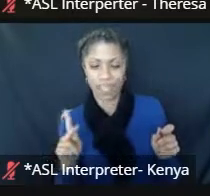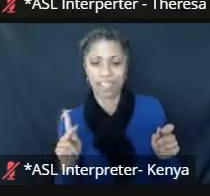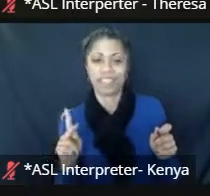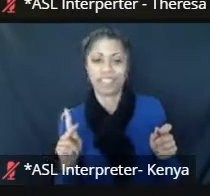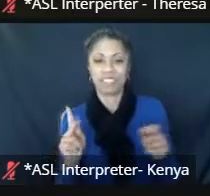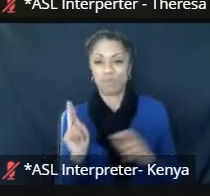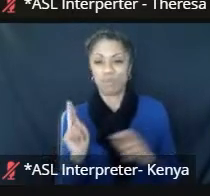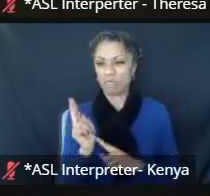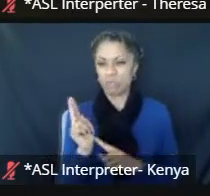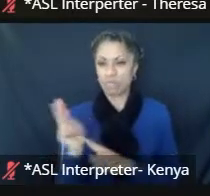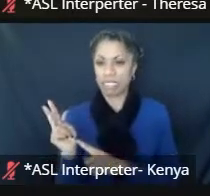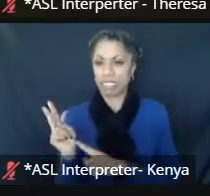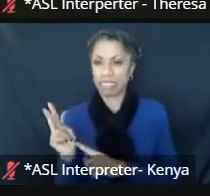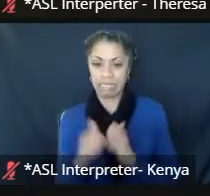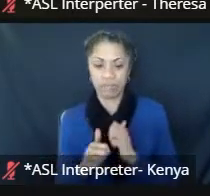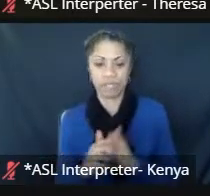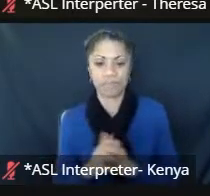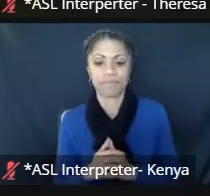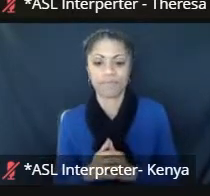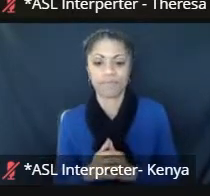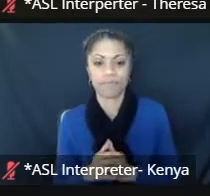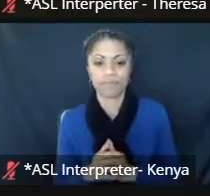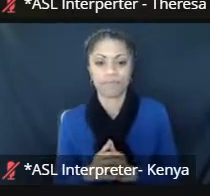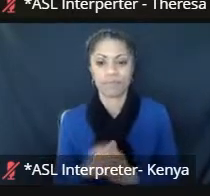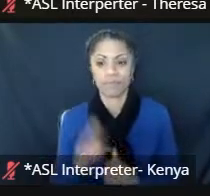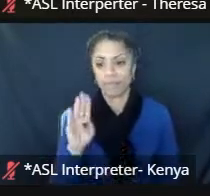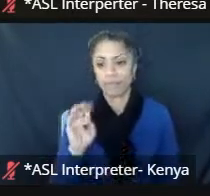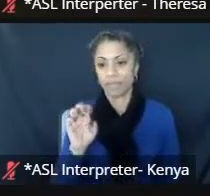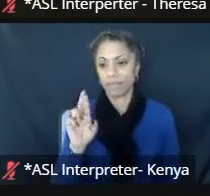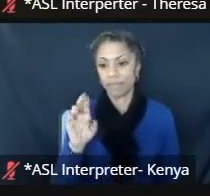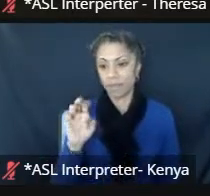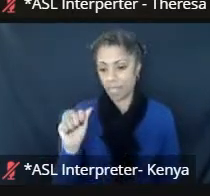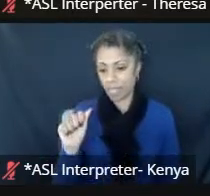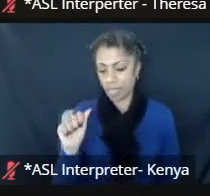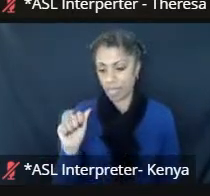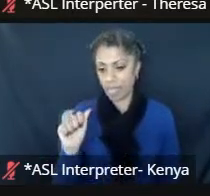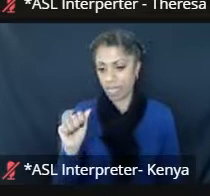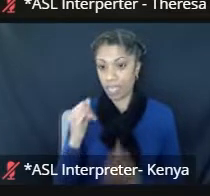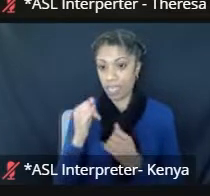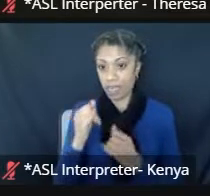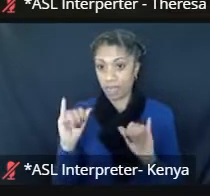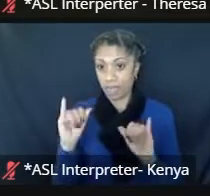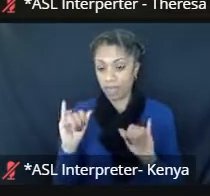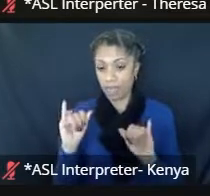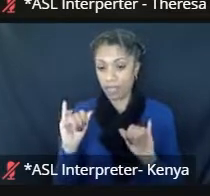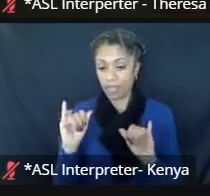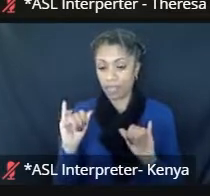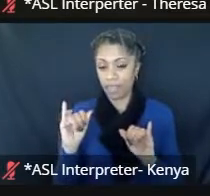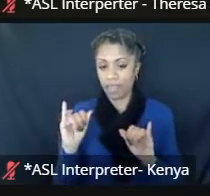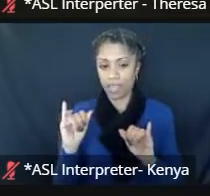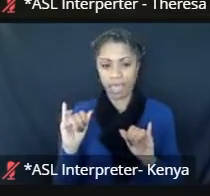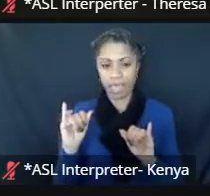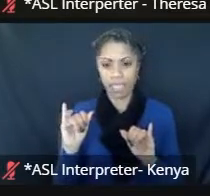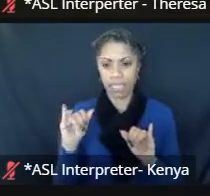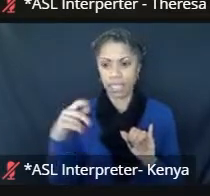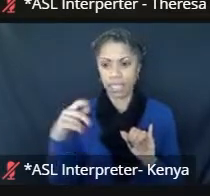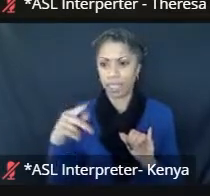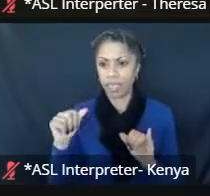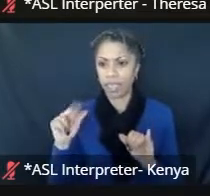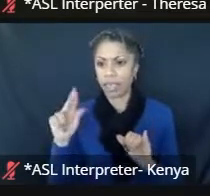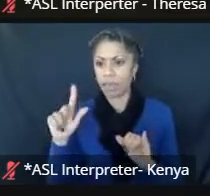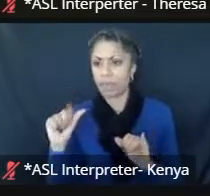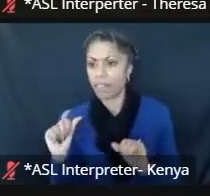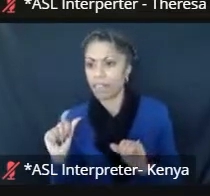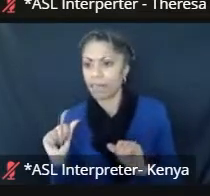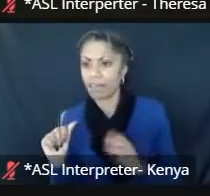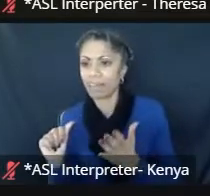Okay, so Berea, Independent, I believe, Paula, I know you're just being a trooper here,